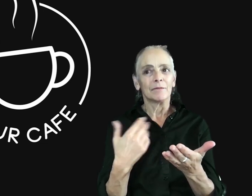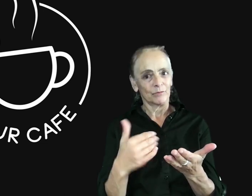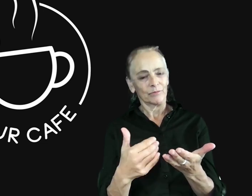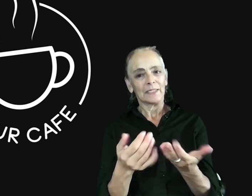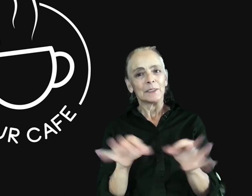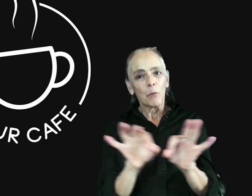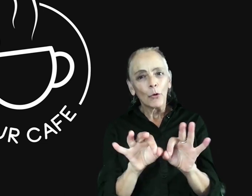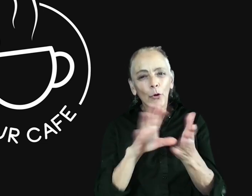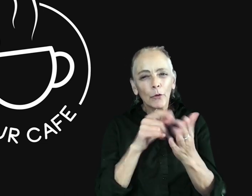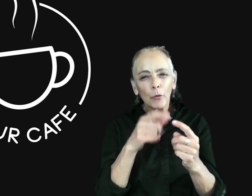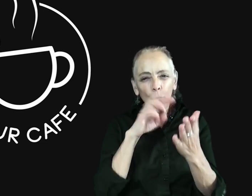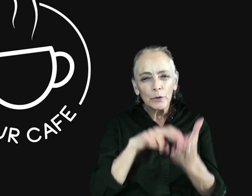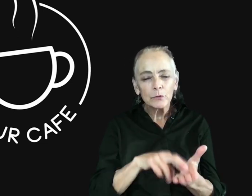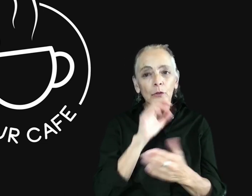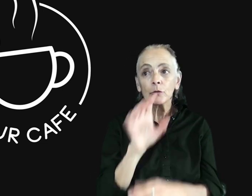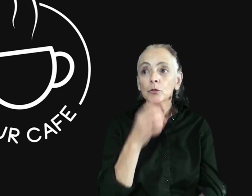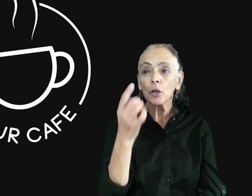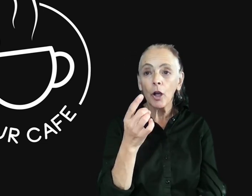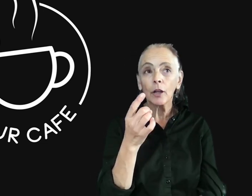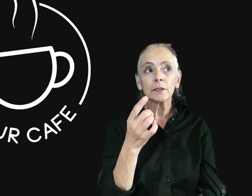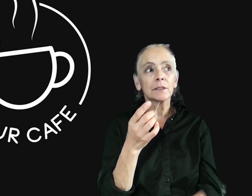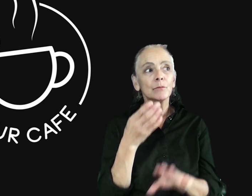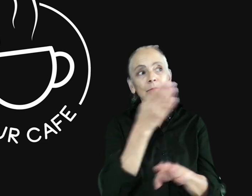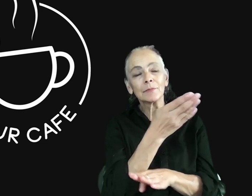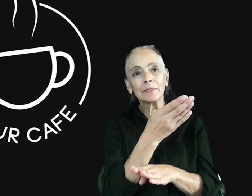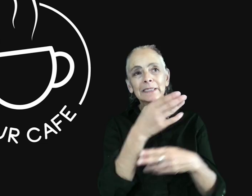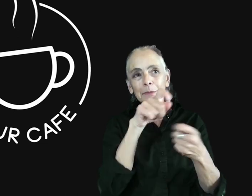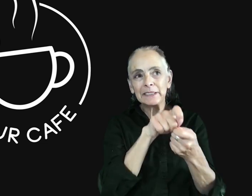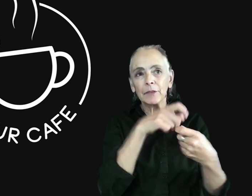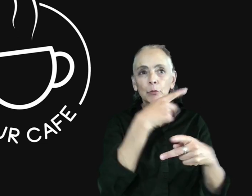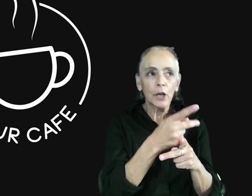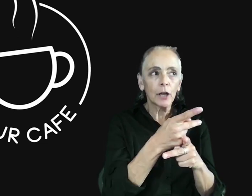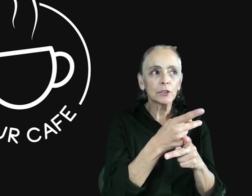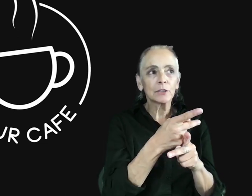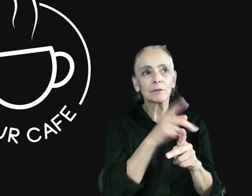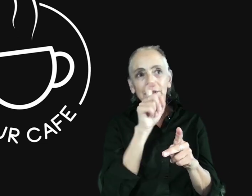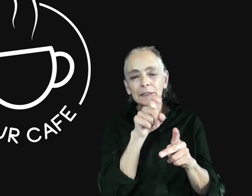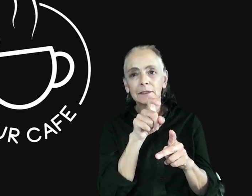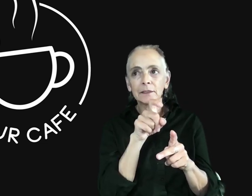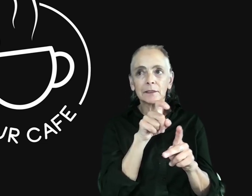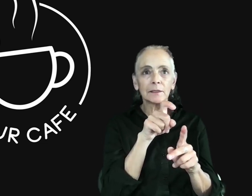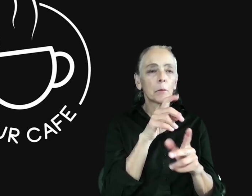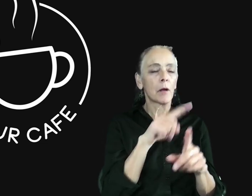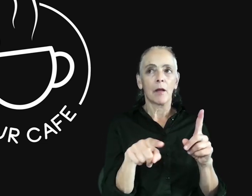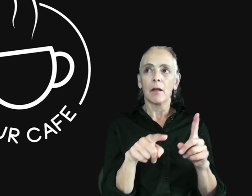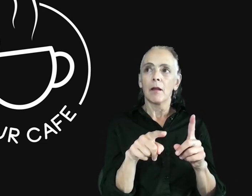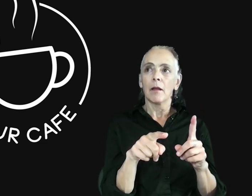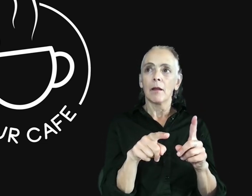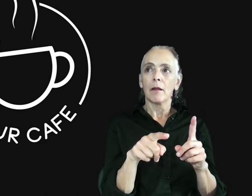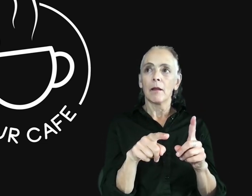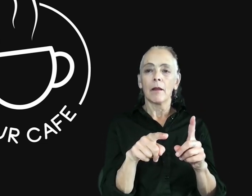research not just only delivering uh what the production needs at a certain point but you know like uh